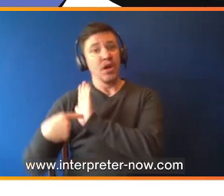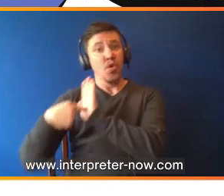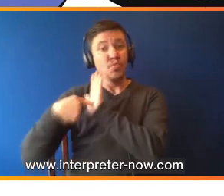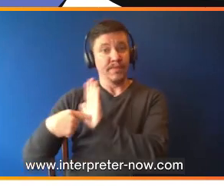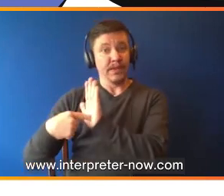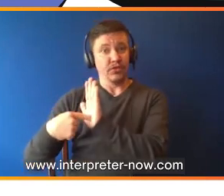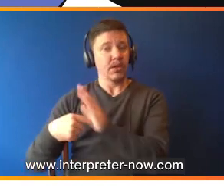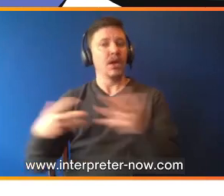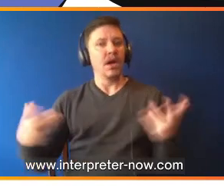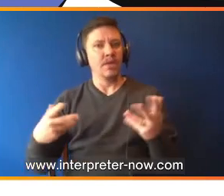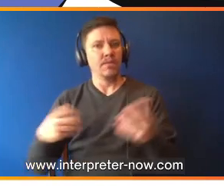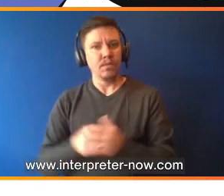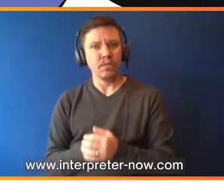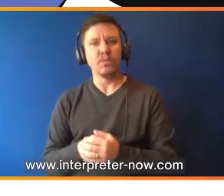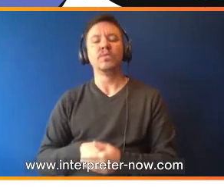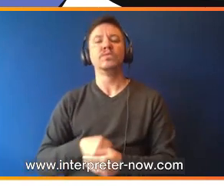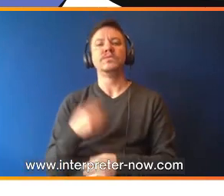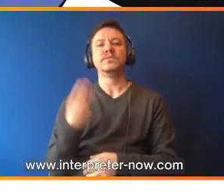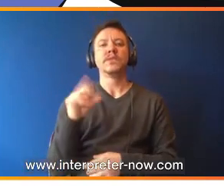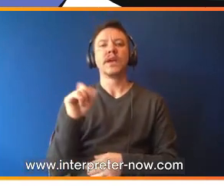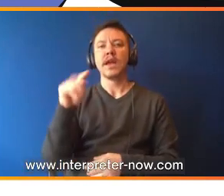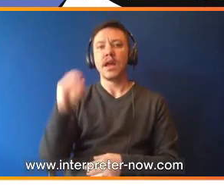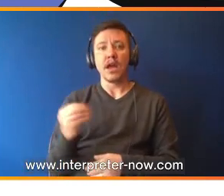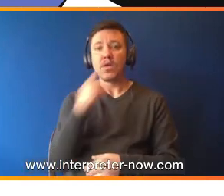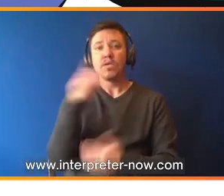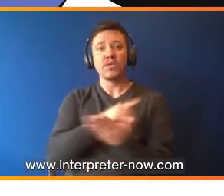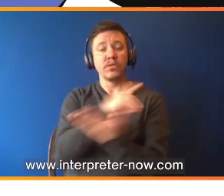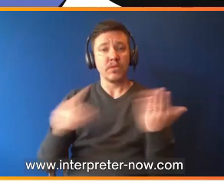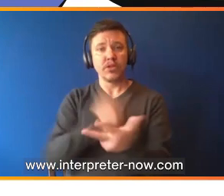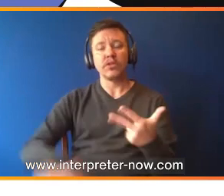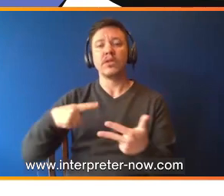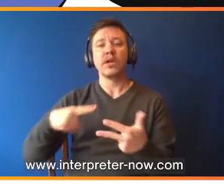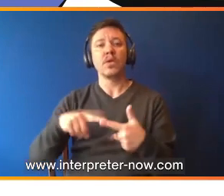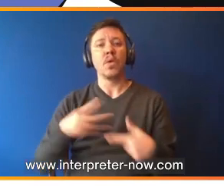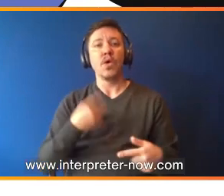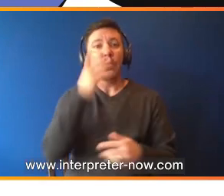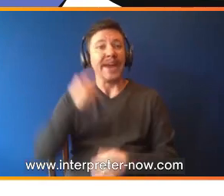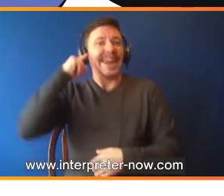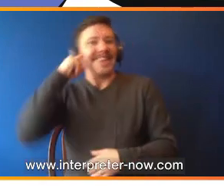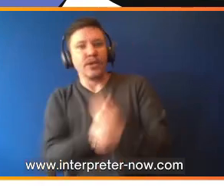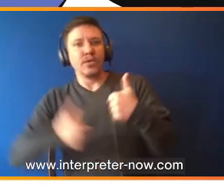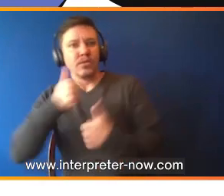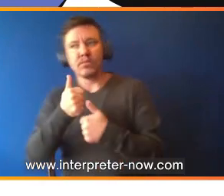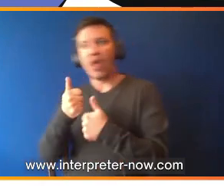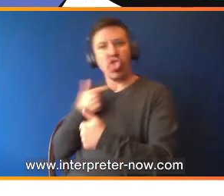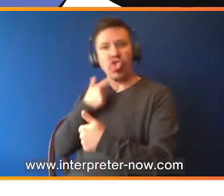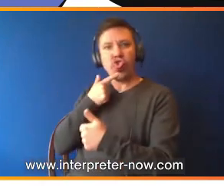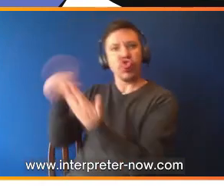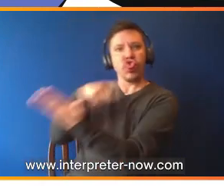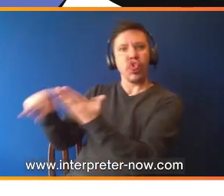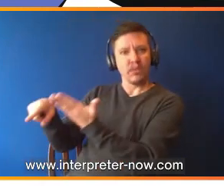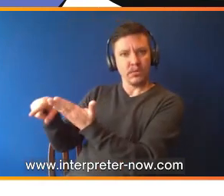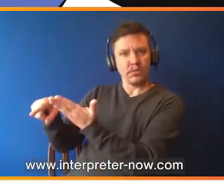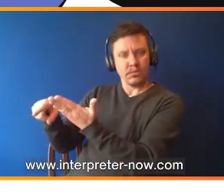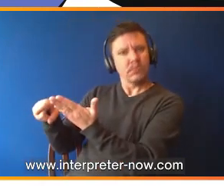towards more anti-oppressive products and services and technology and how they're designed, we have to be thinking about